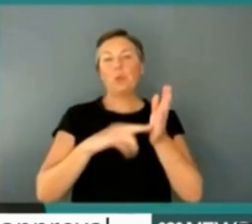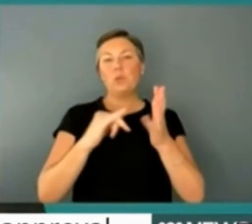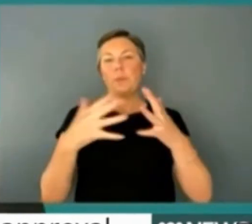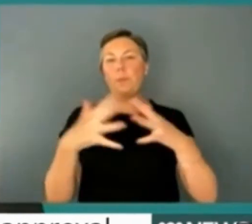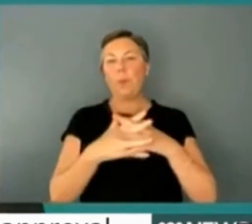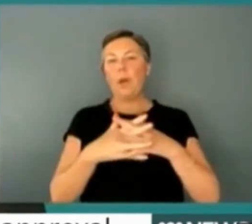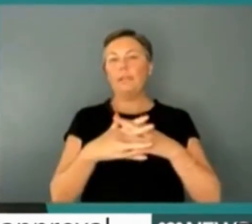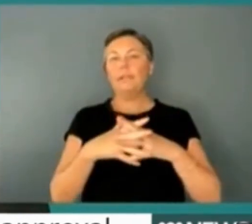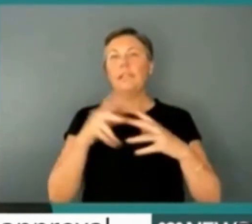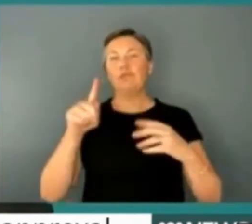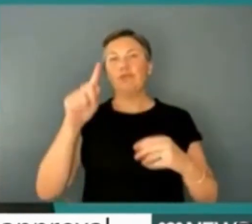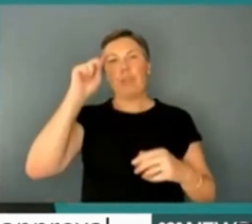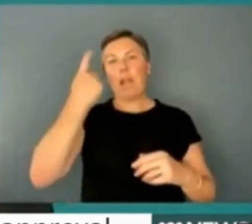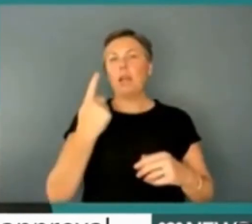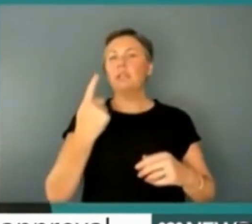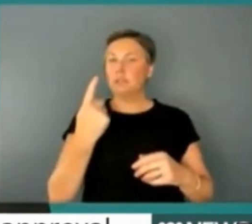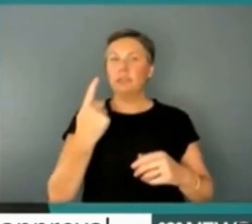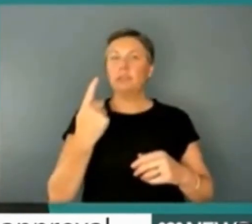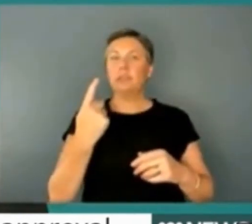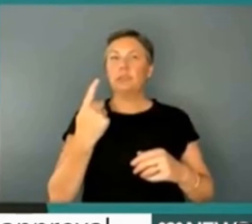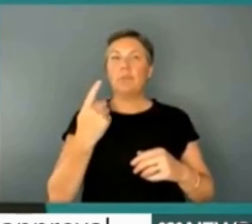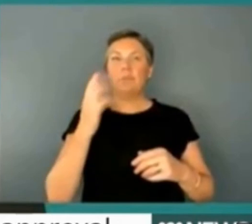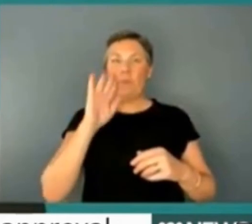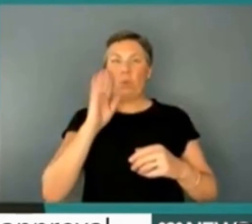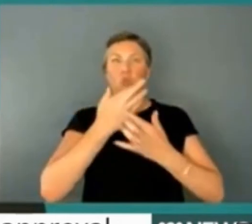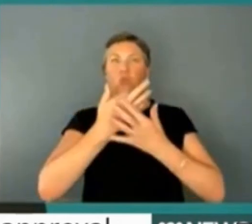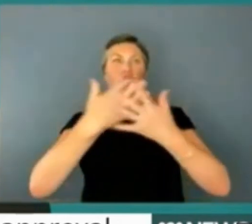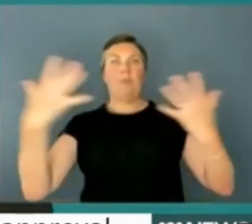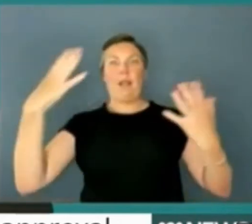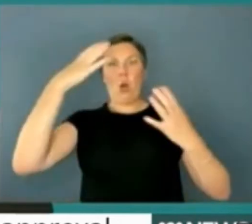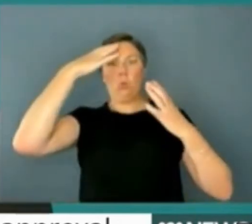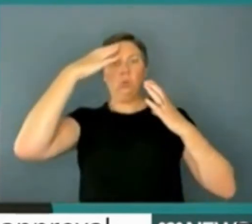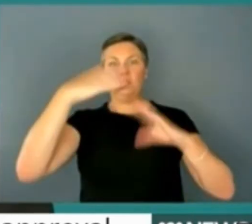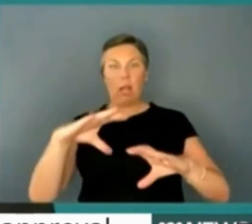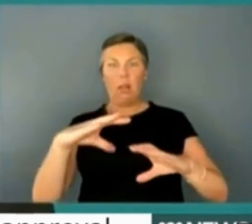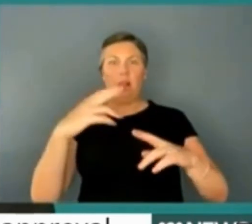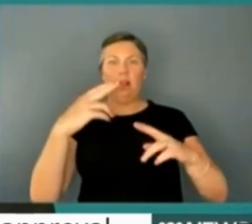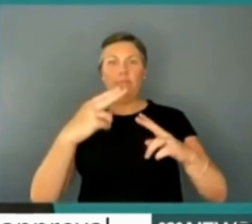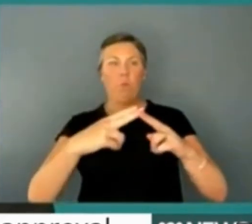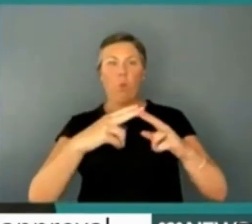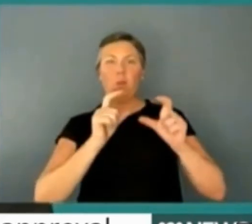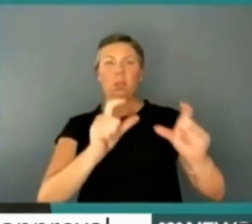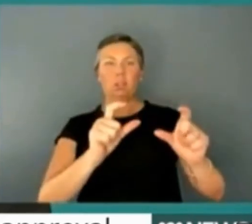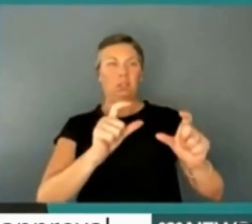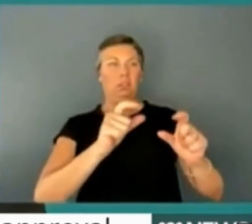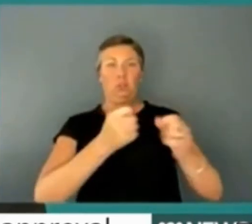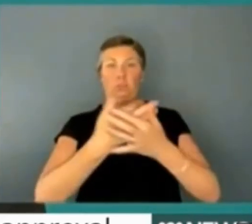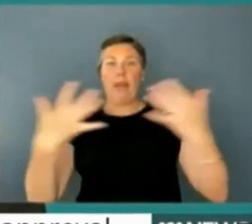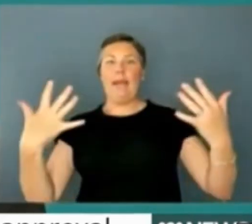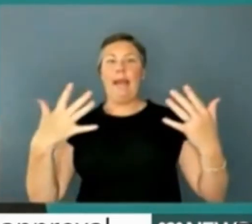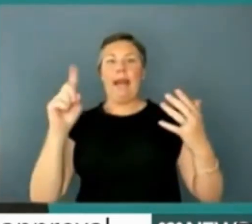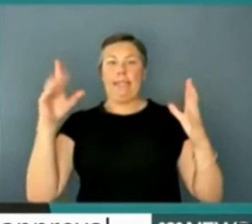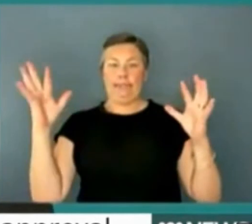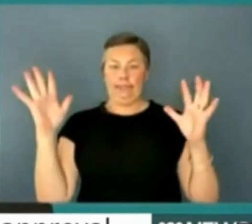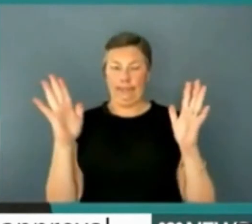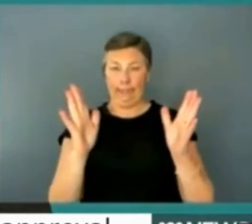what was a large number of hotels into two, and really strictly made it clear